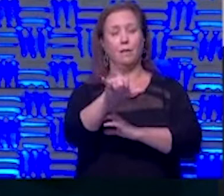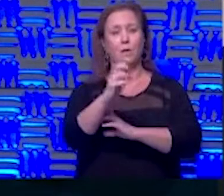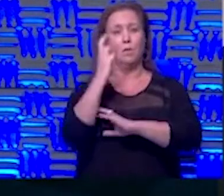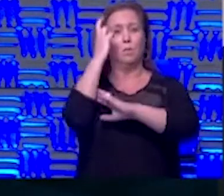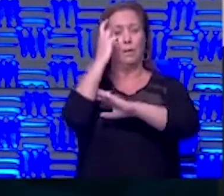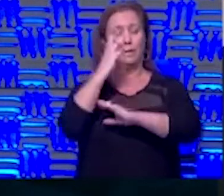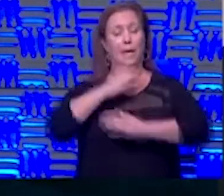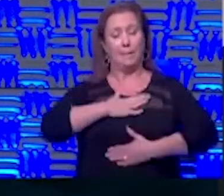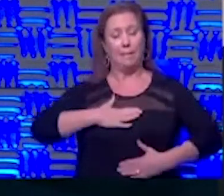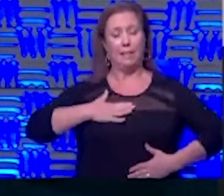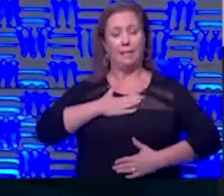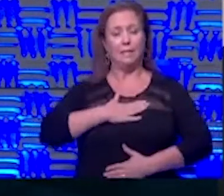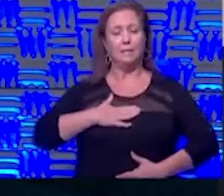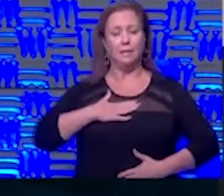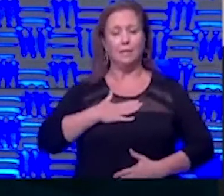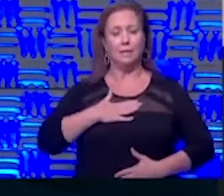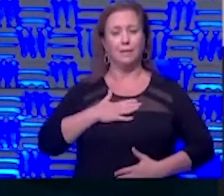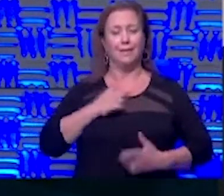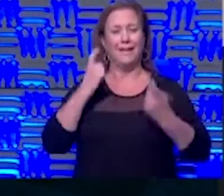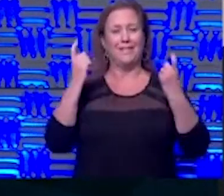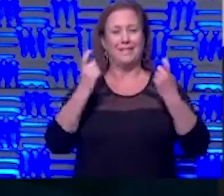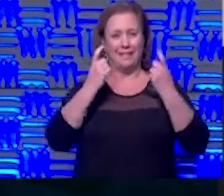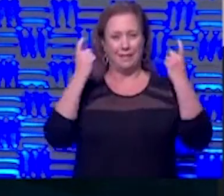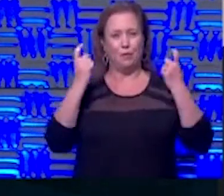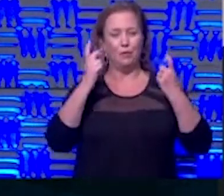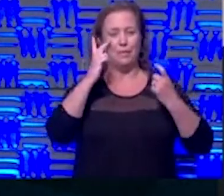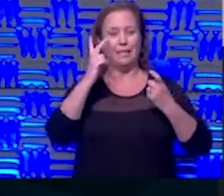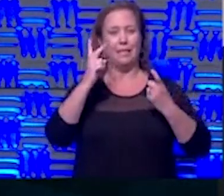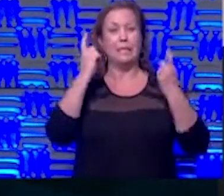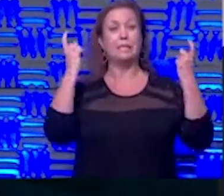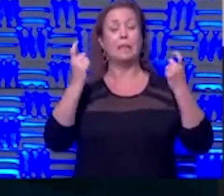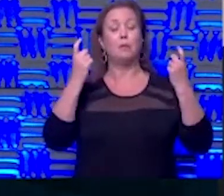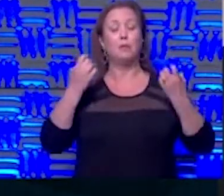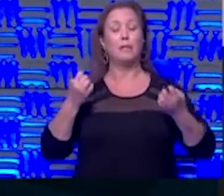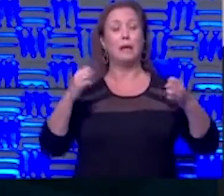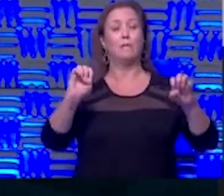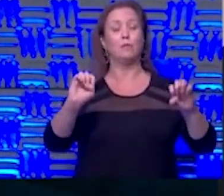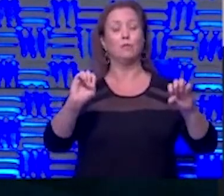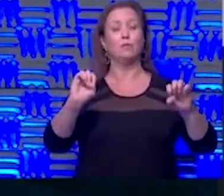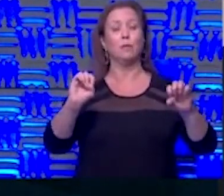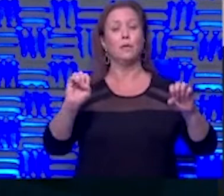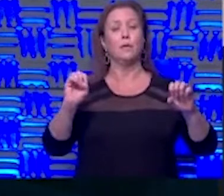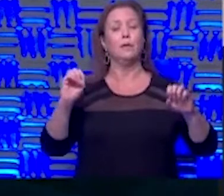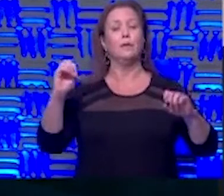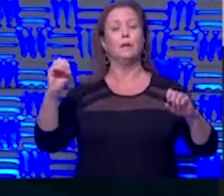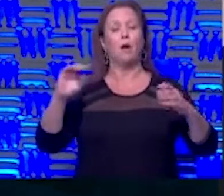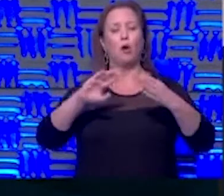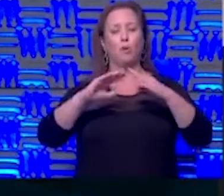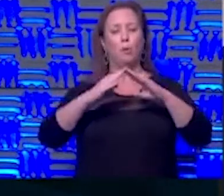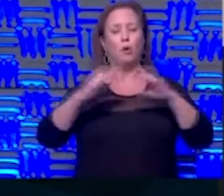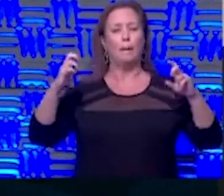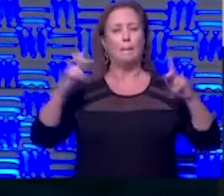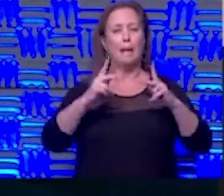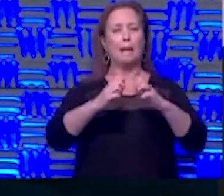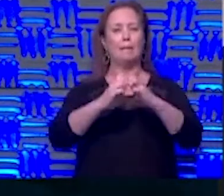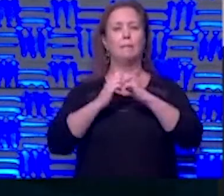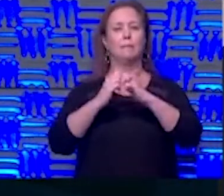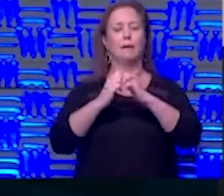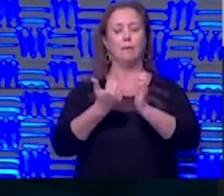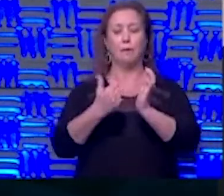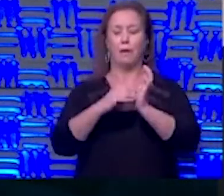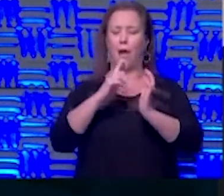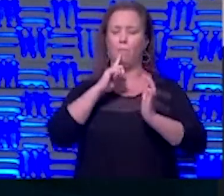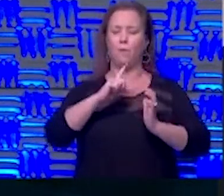at the number of celebrations and really efforts to bring our community together. And I'm